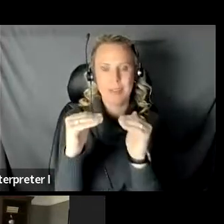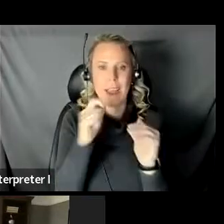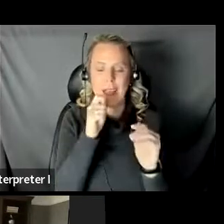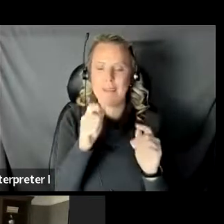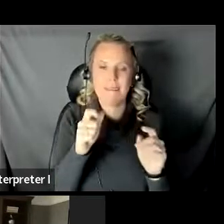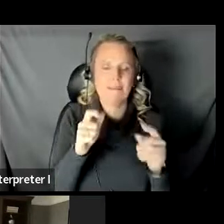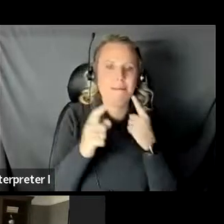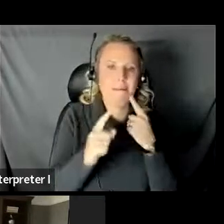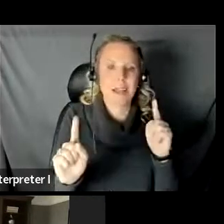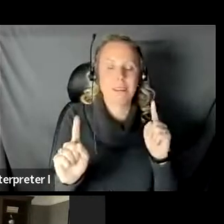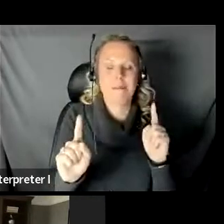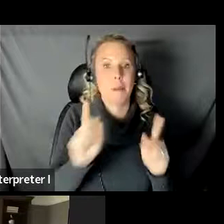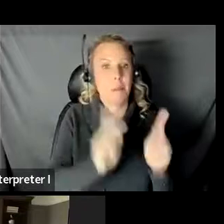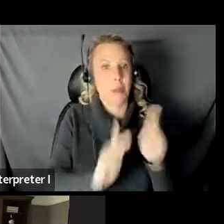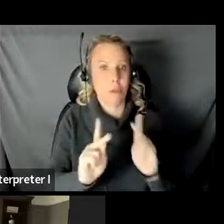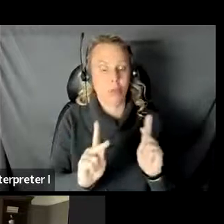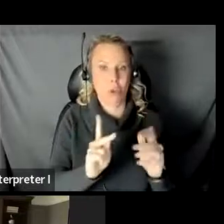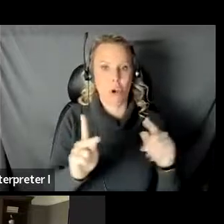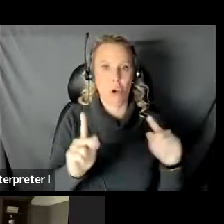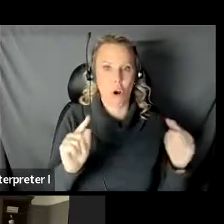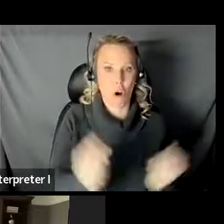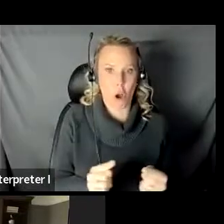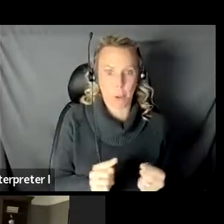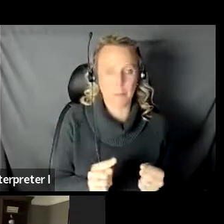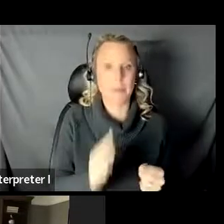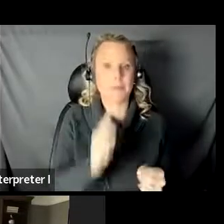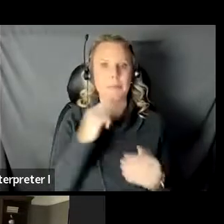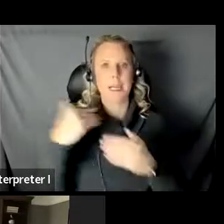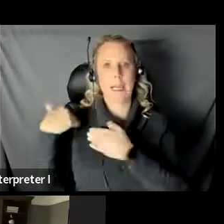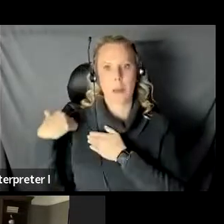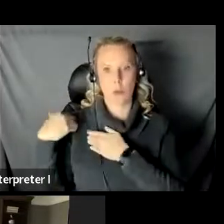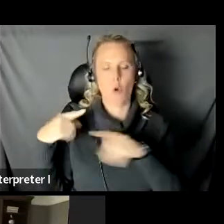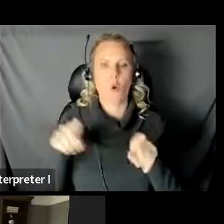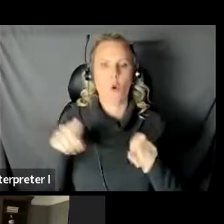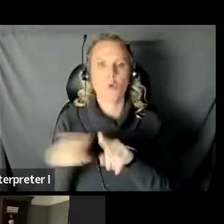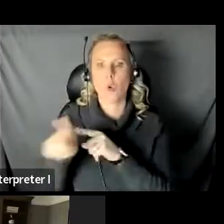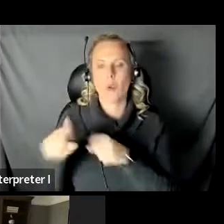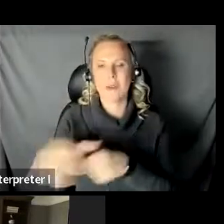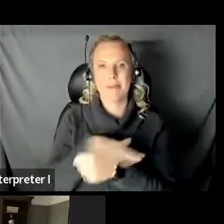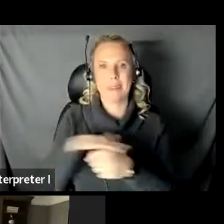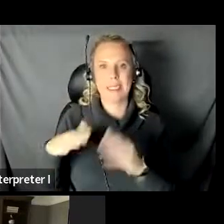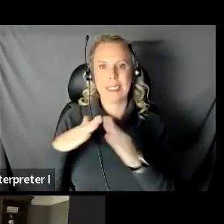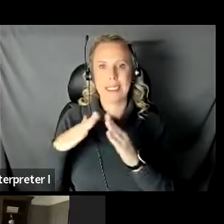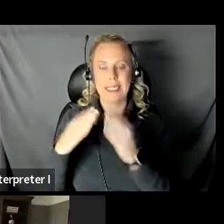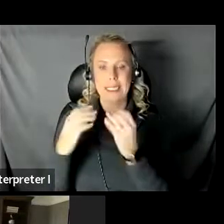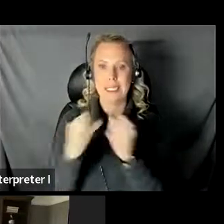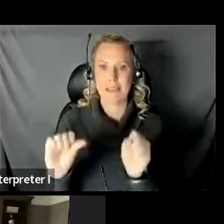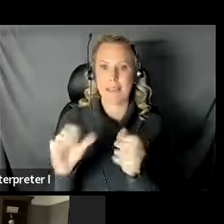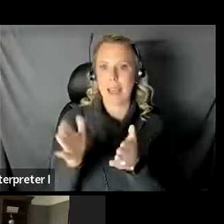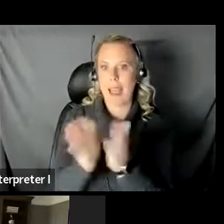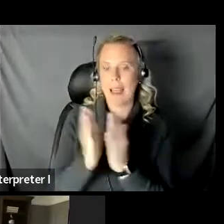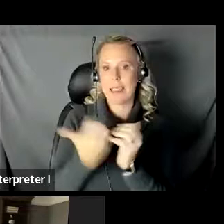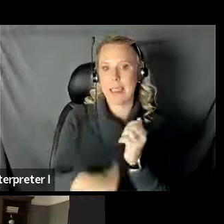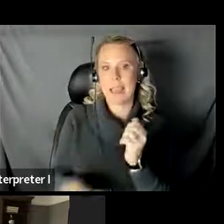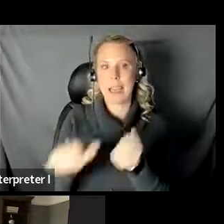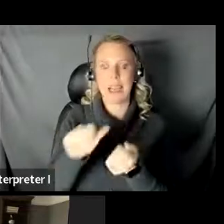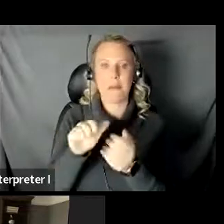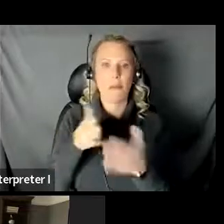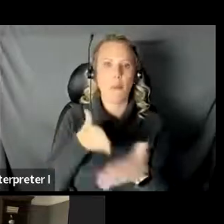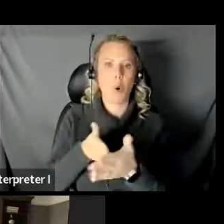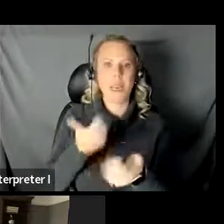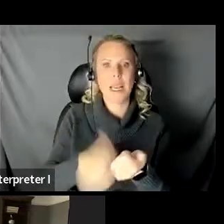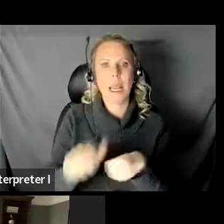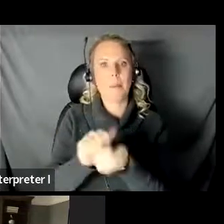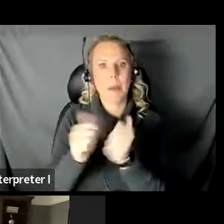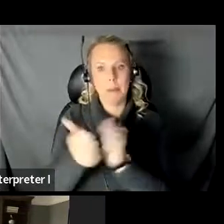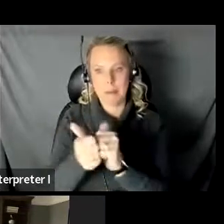effective at both holding people that do harm accountable and keeping our city safe. So to that end, I'll be asking my colleagues to oppose any amendments, and I now move